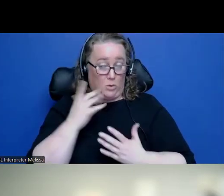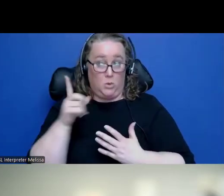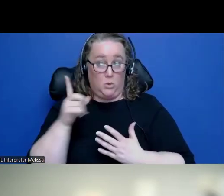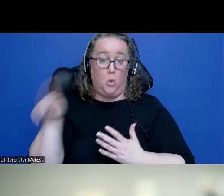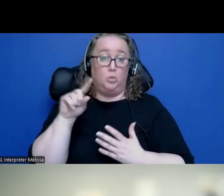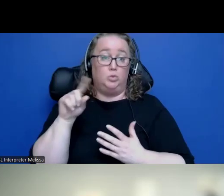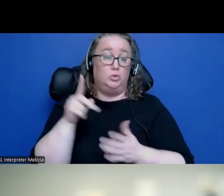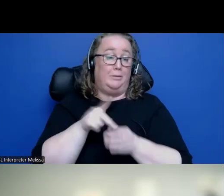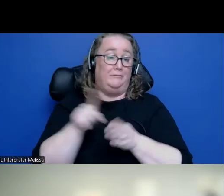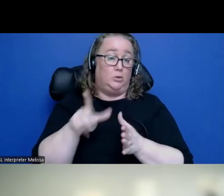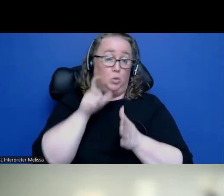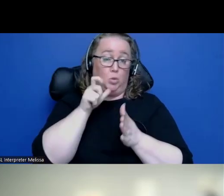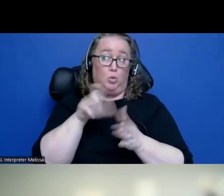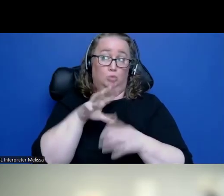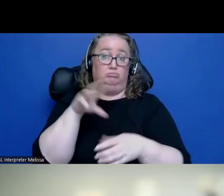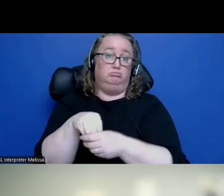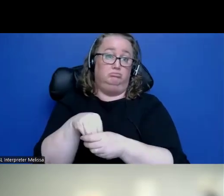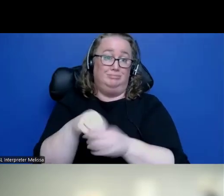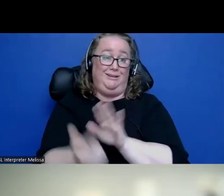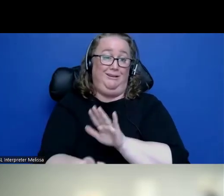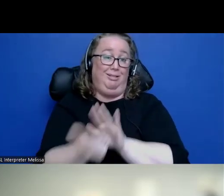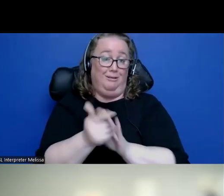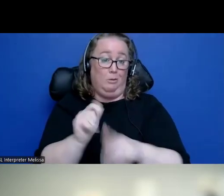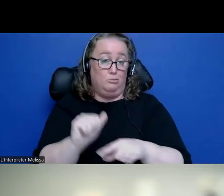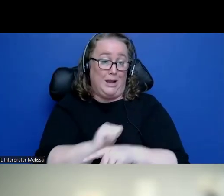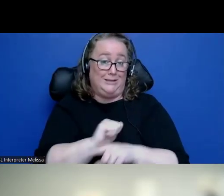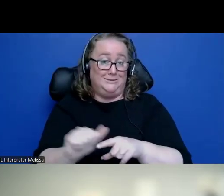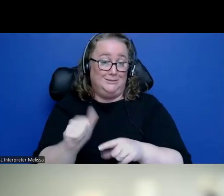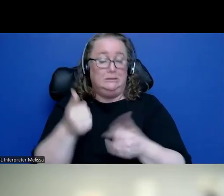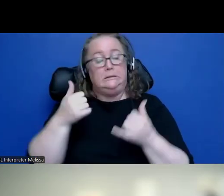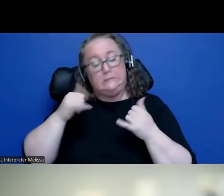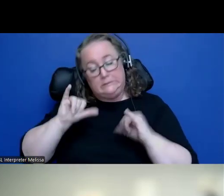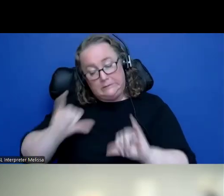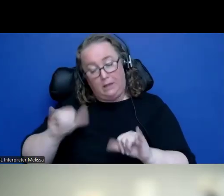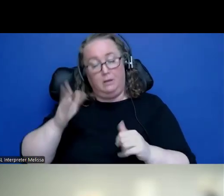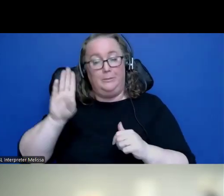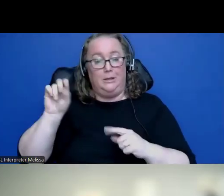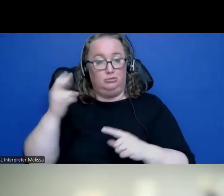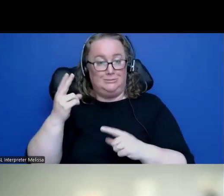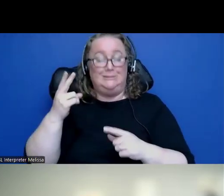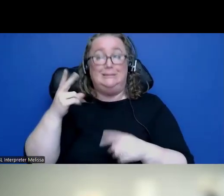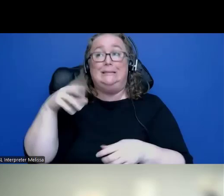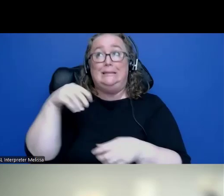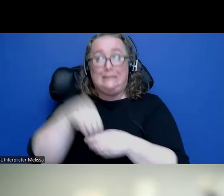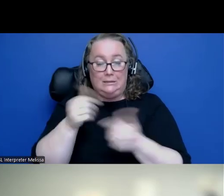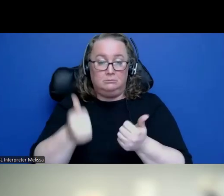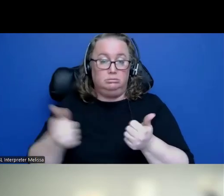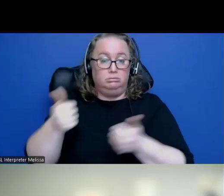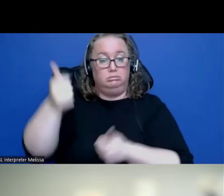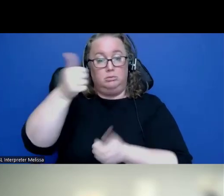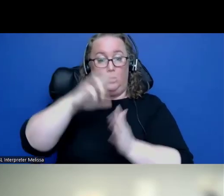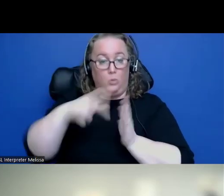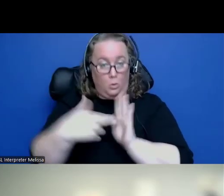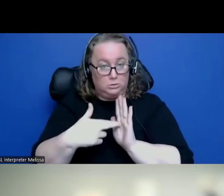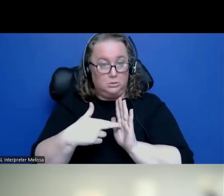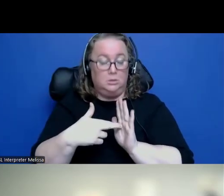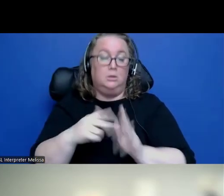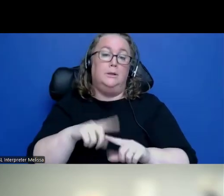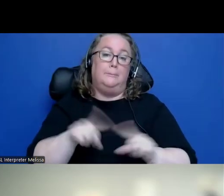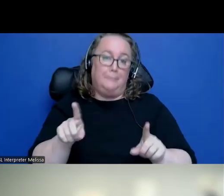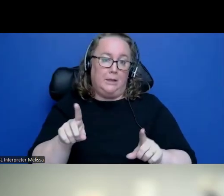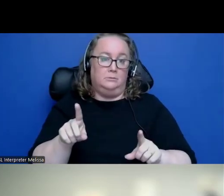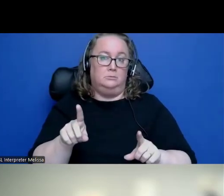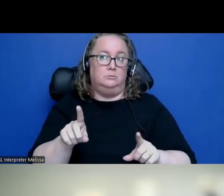those illegal practices are still at Bridgewater and in leadership roles. But it's also concerning